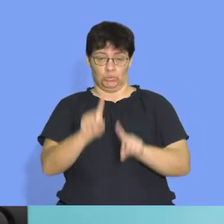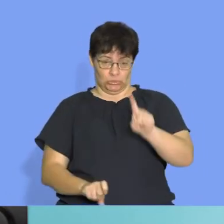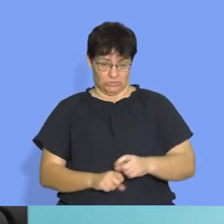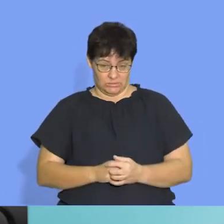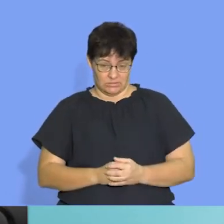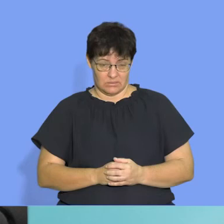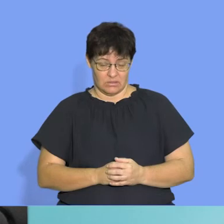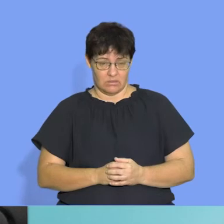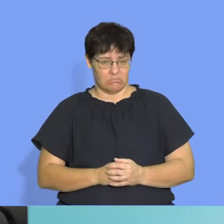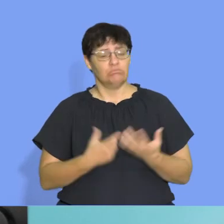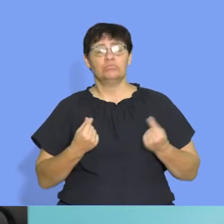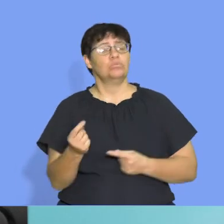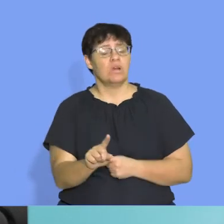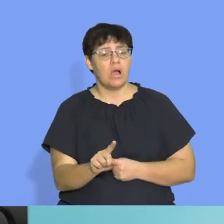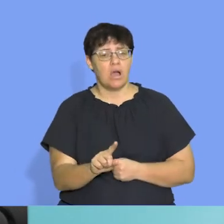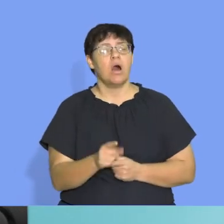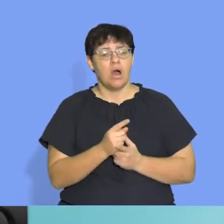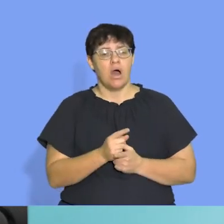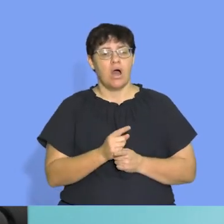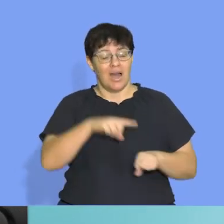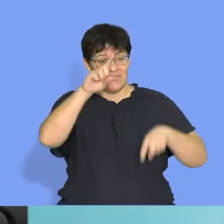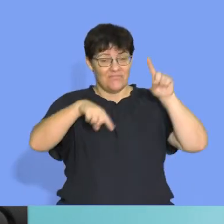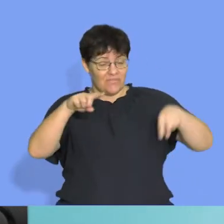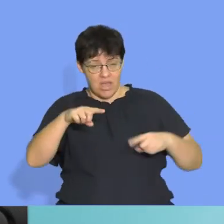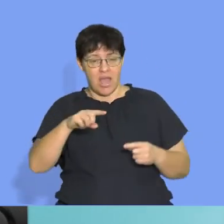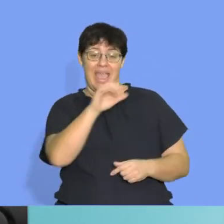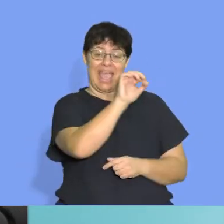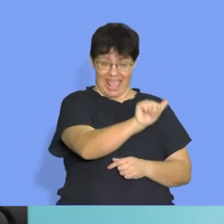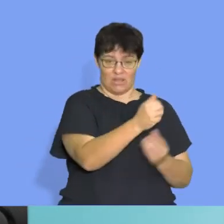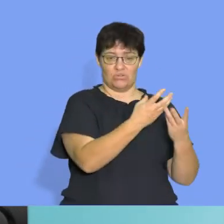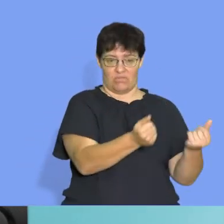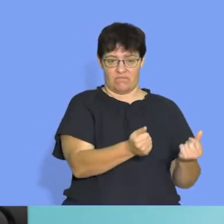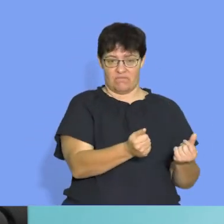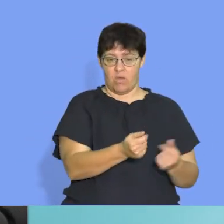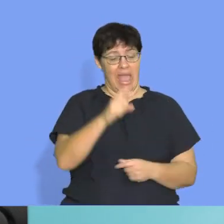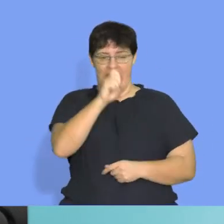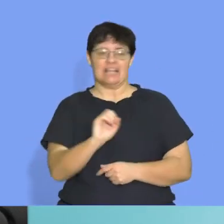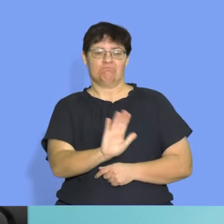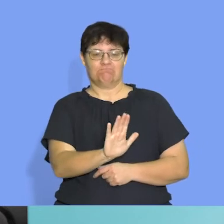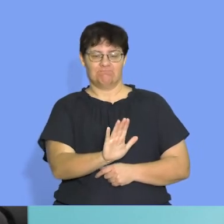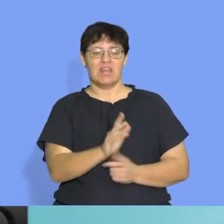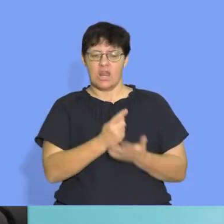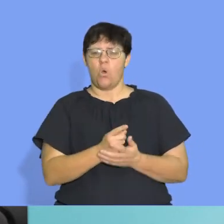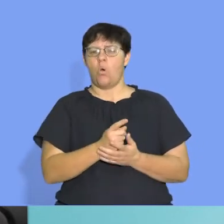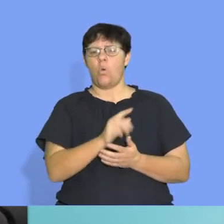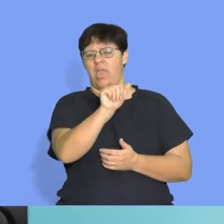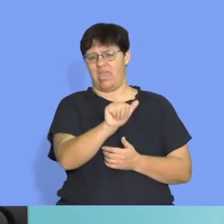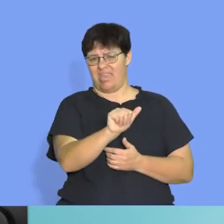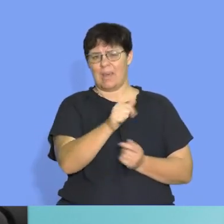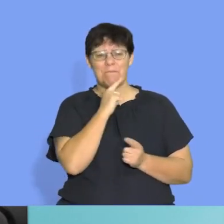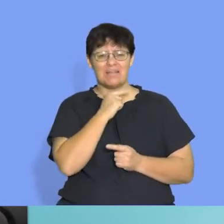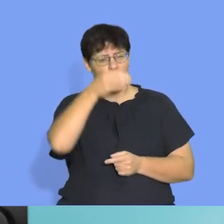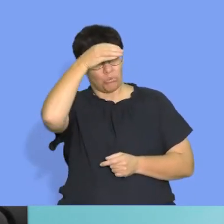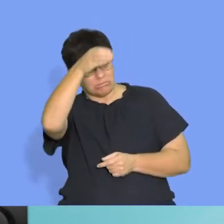now, I'm going to solve for a variable a instead of the variable x, right? But it's really the same concept